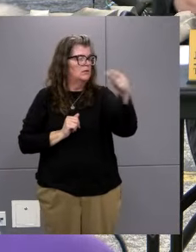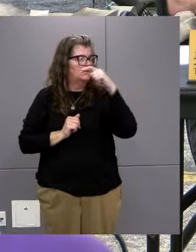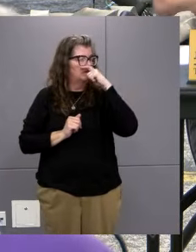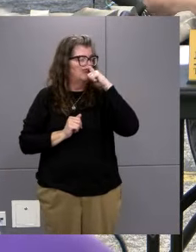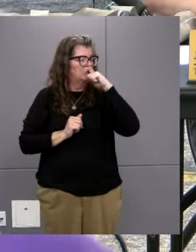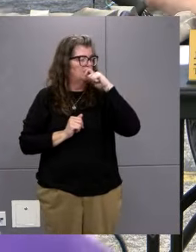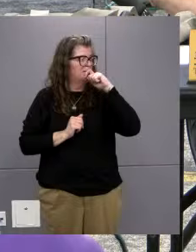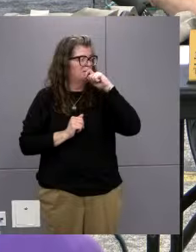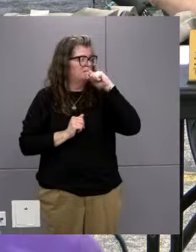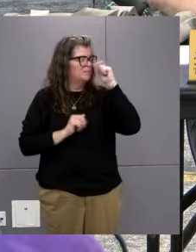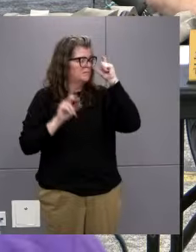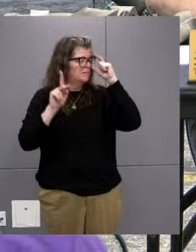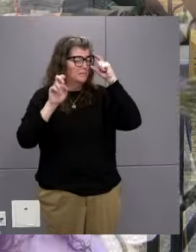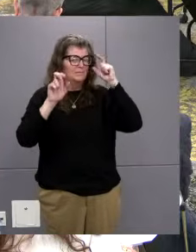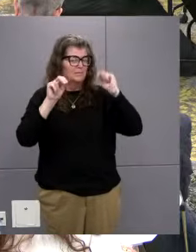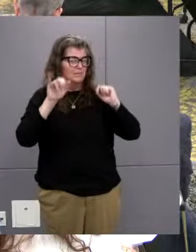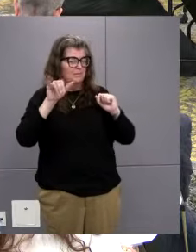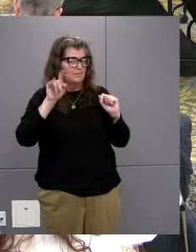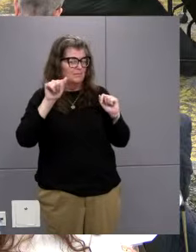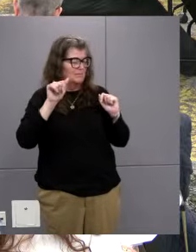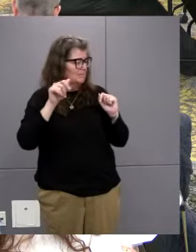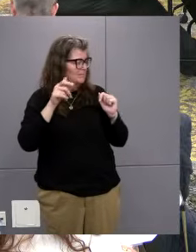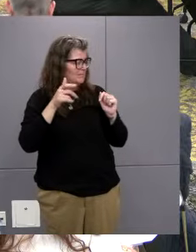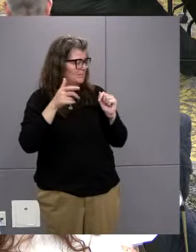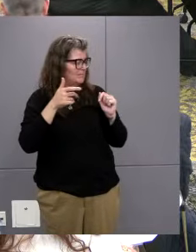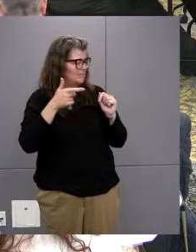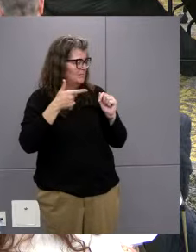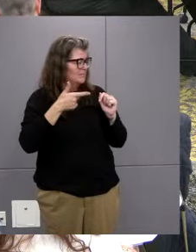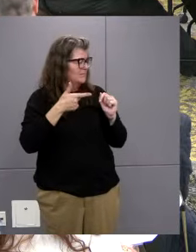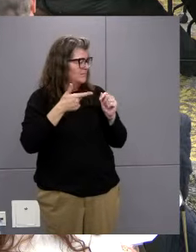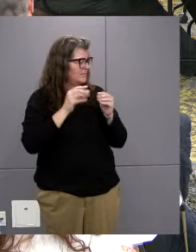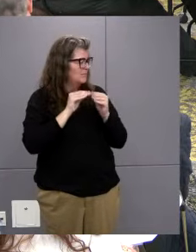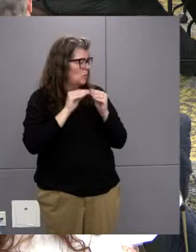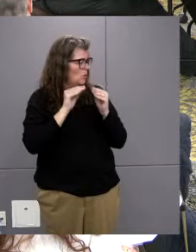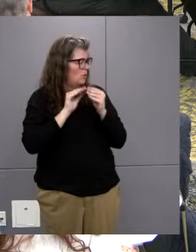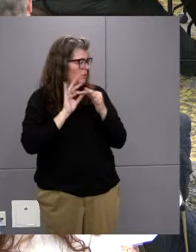Kenyatta, did you have anything else? You still got your mic on?